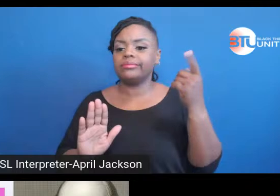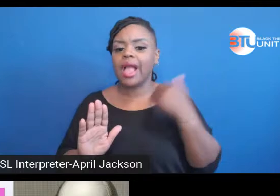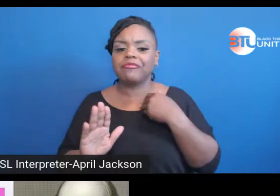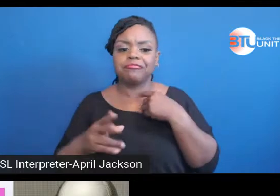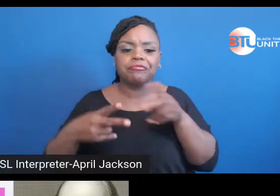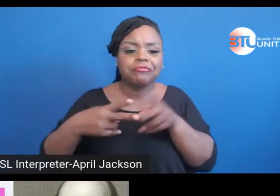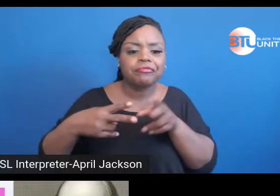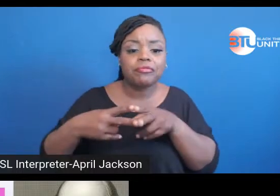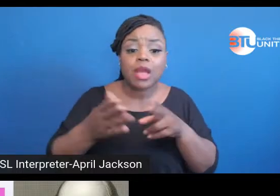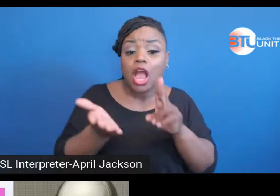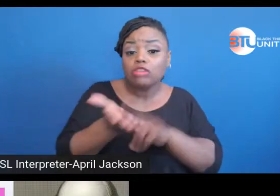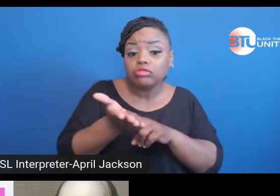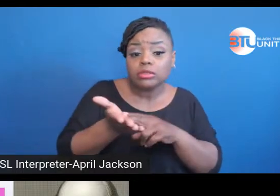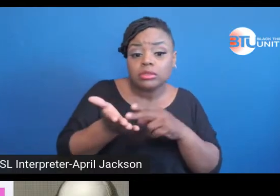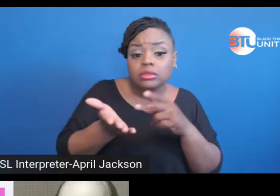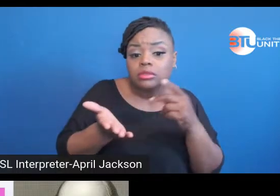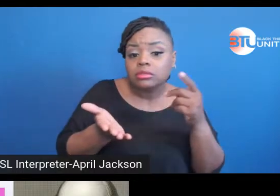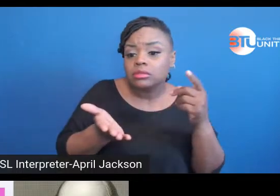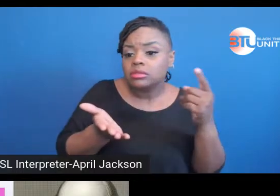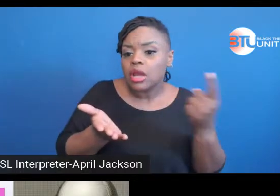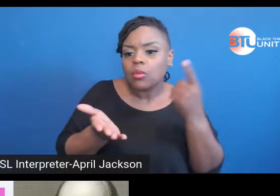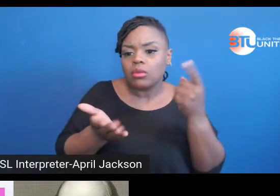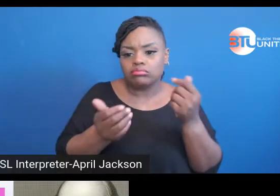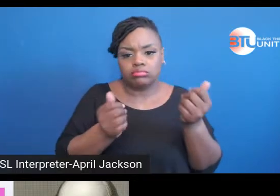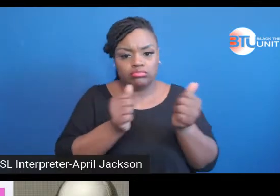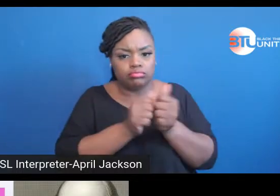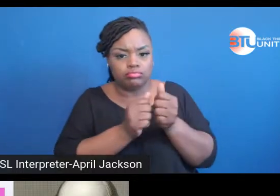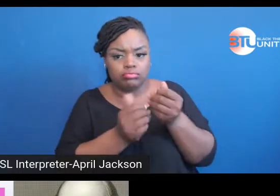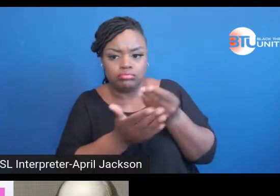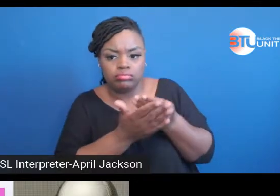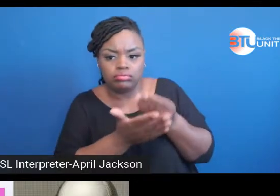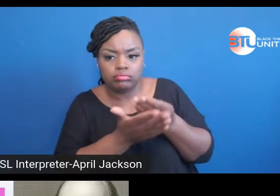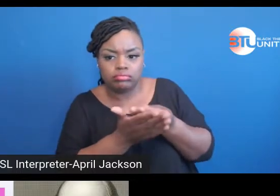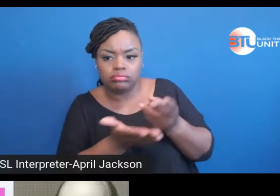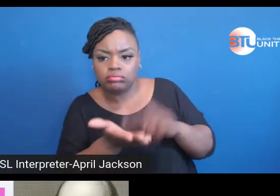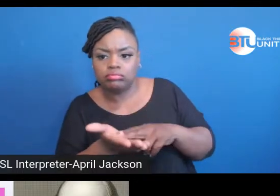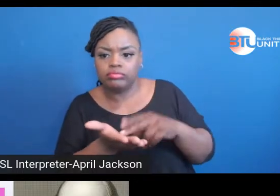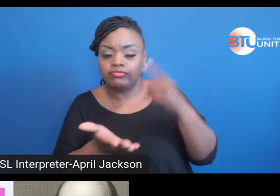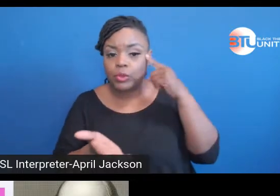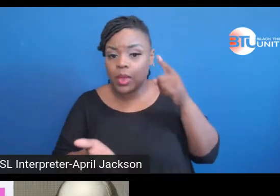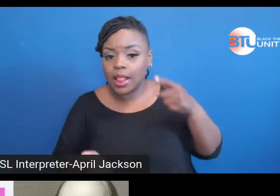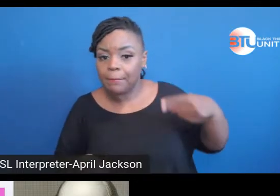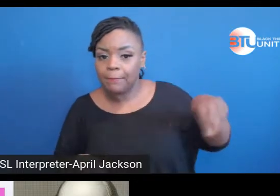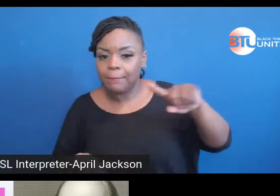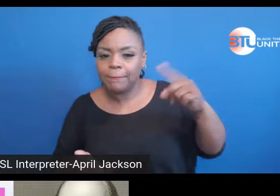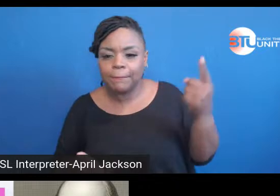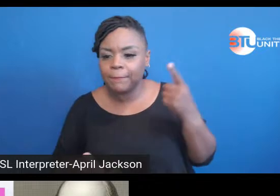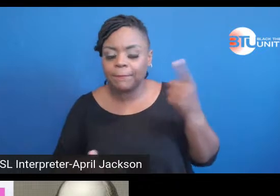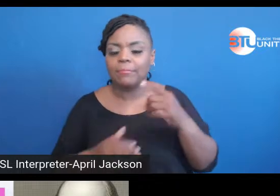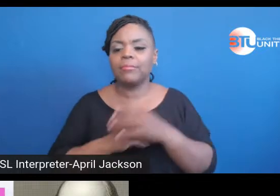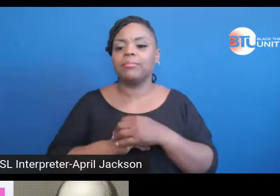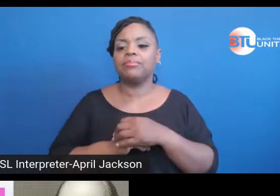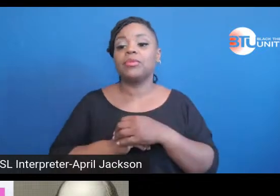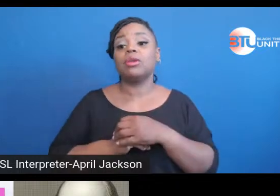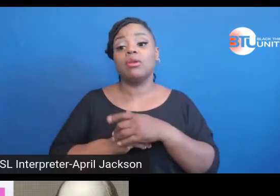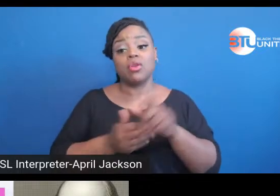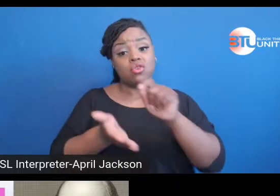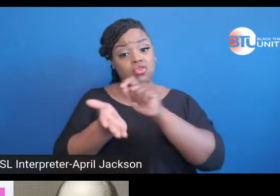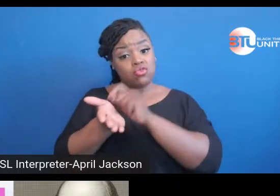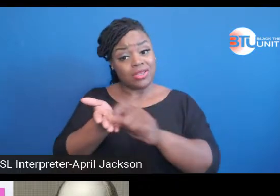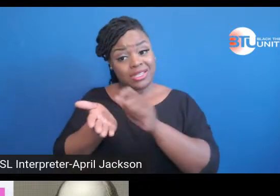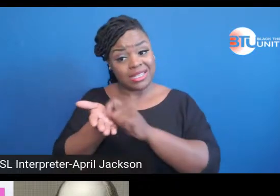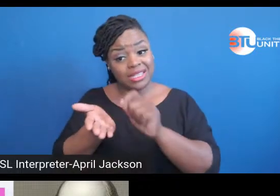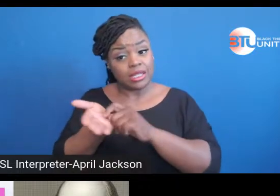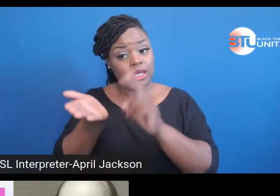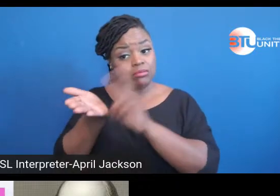someone commissions you to create something for them, and you have a written contract that says that you're doing